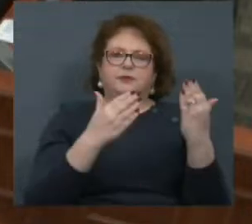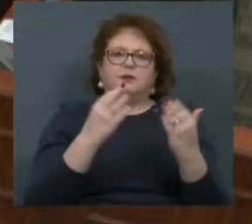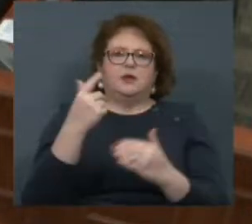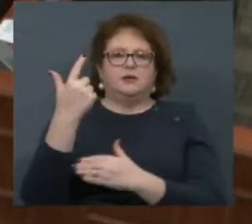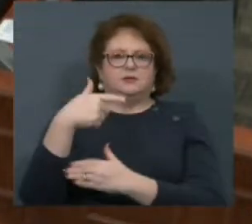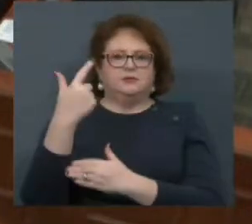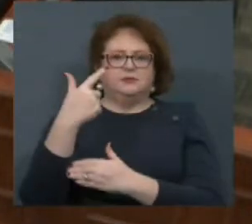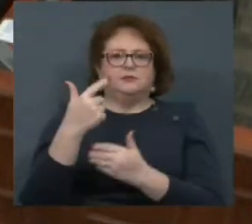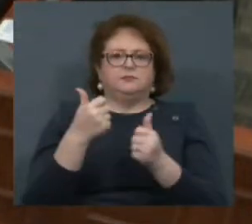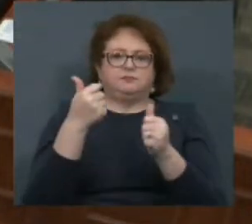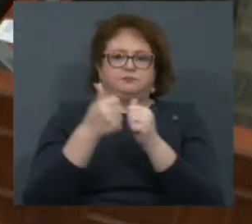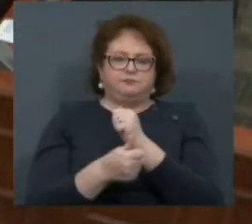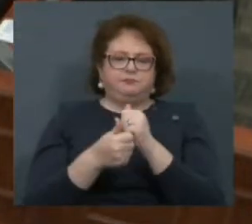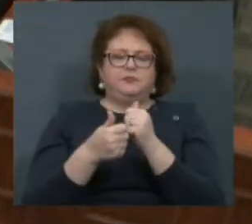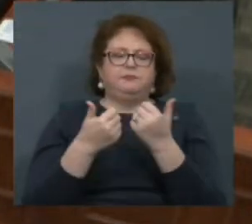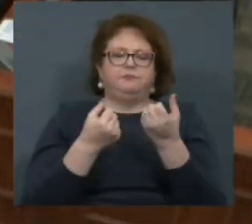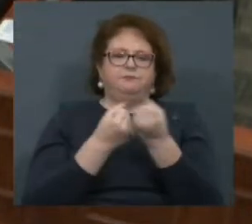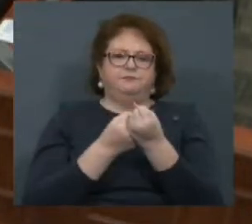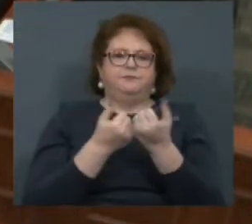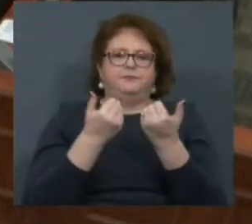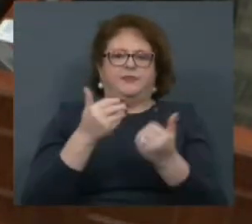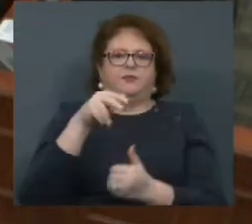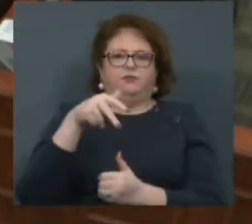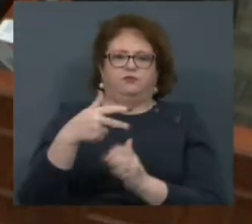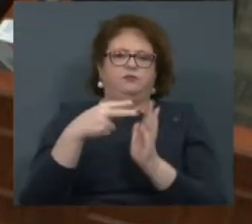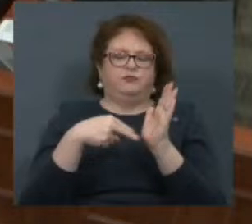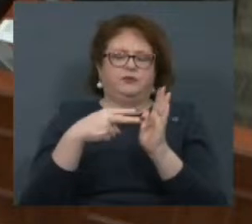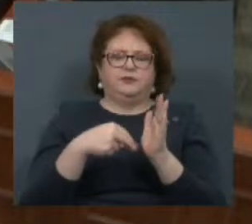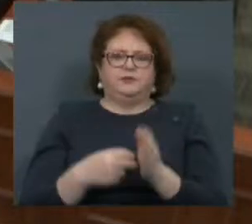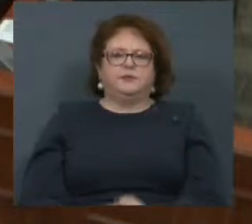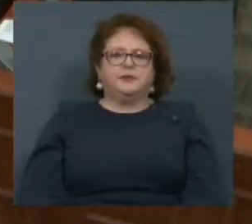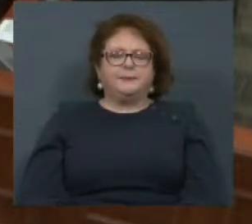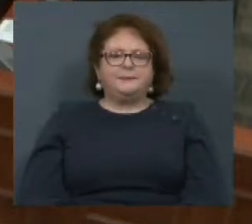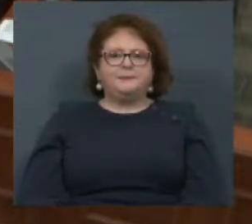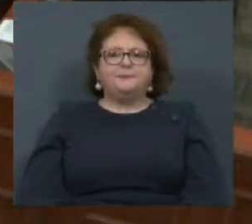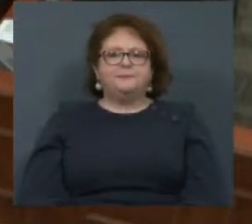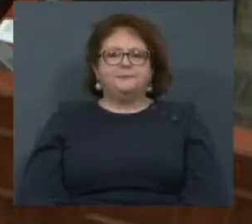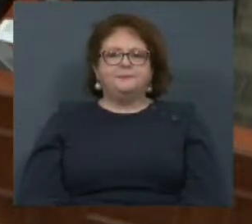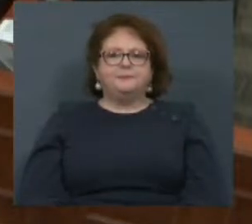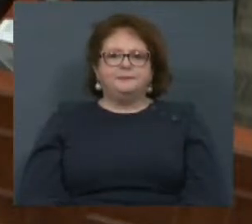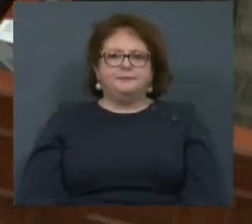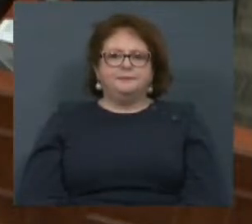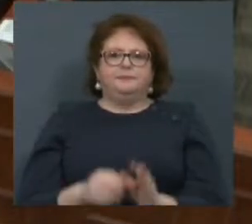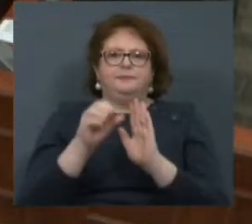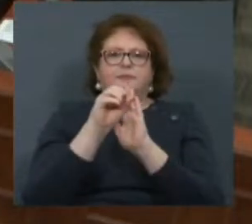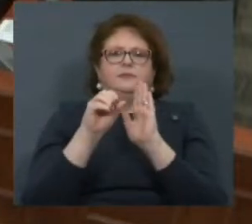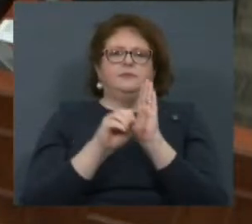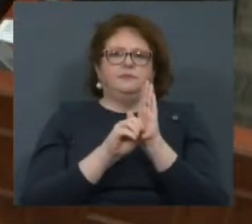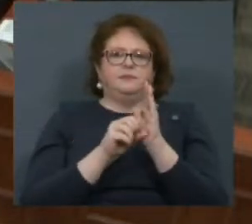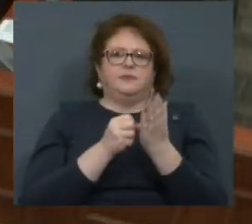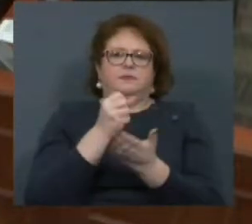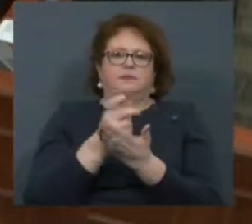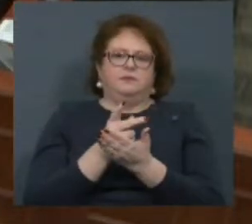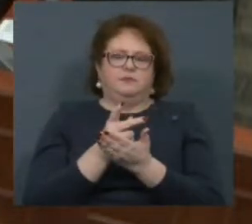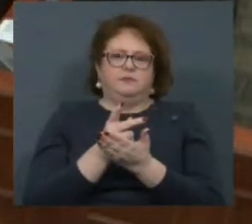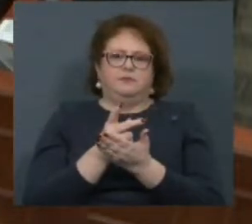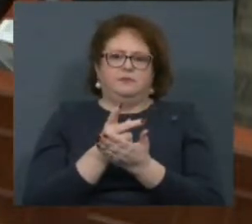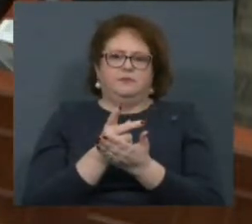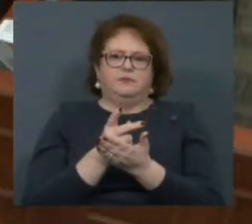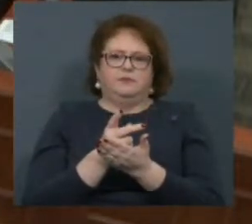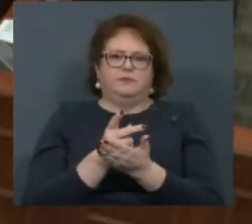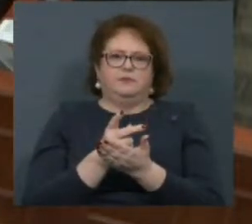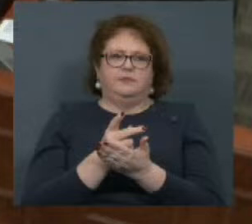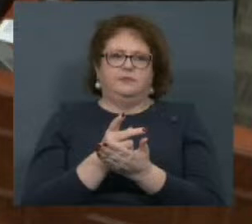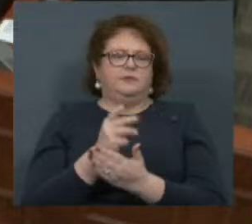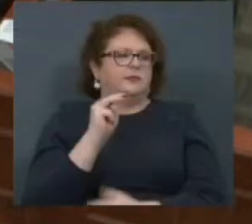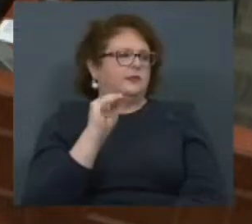those opposed, say nay. Ayes have it. Third reading. An ordinance approving a plan,